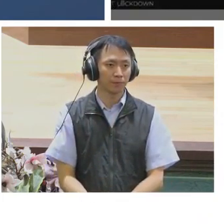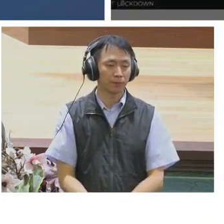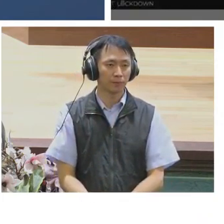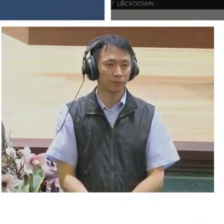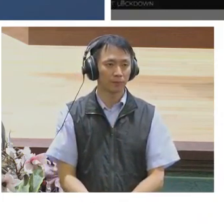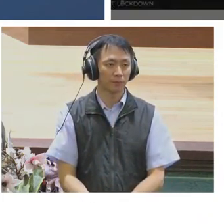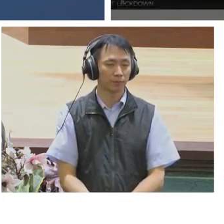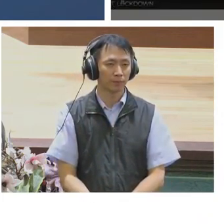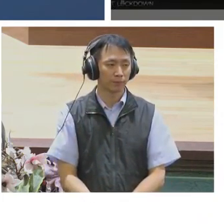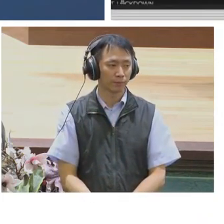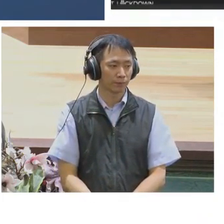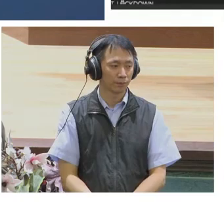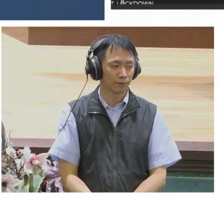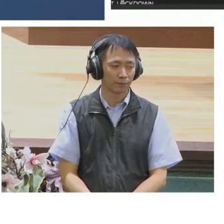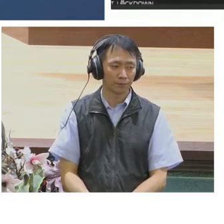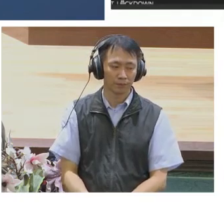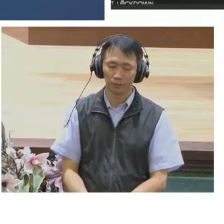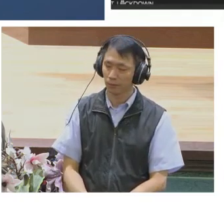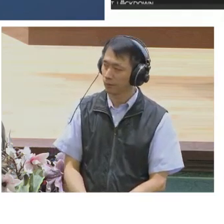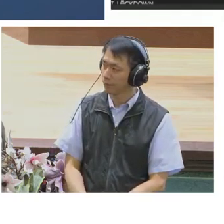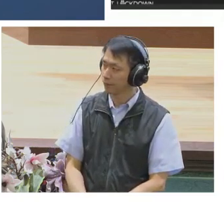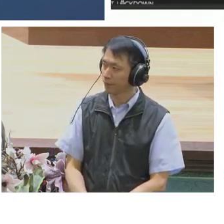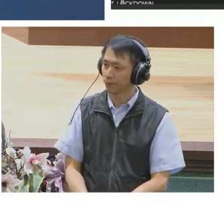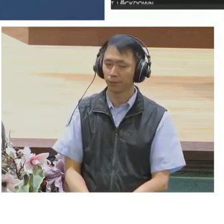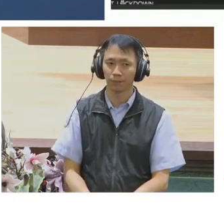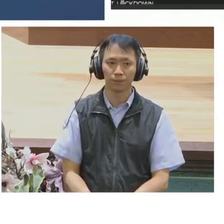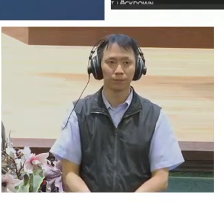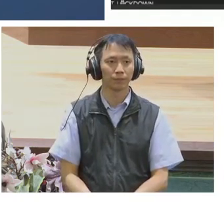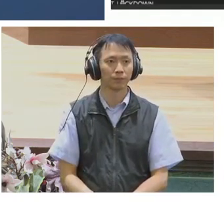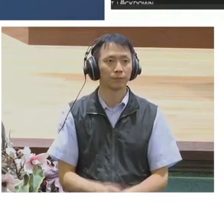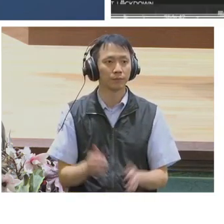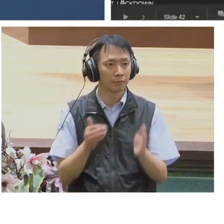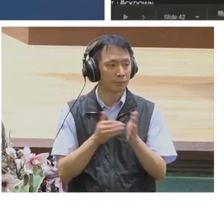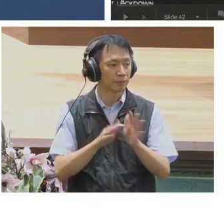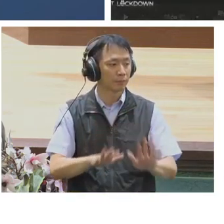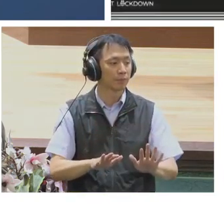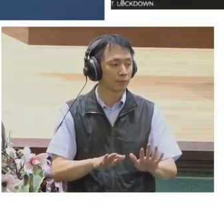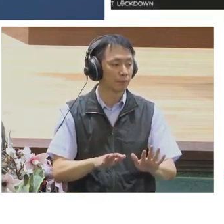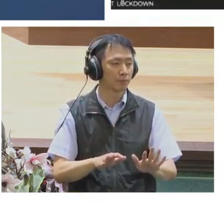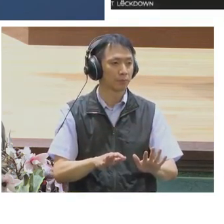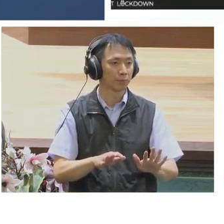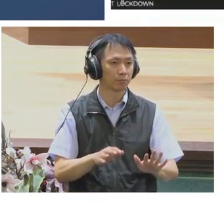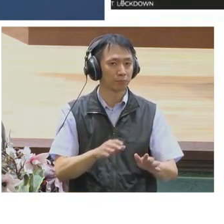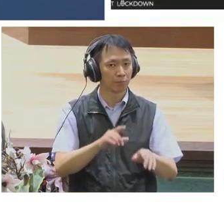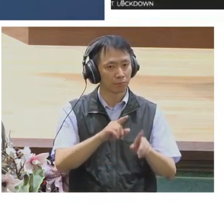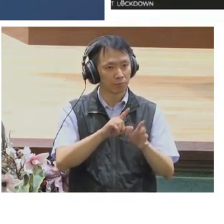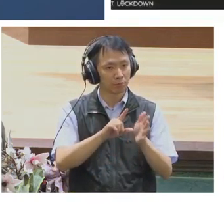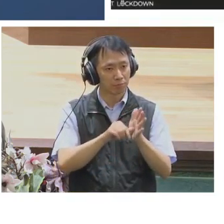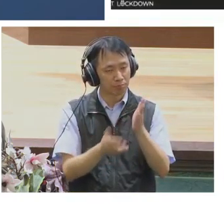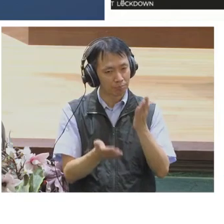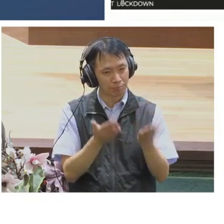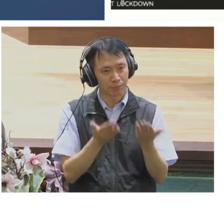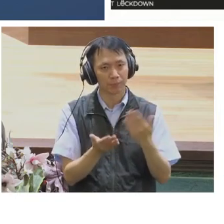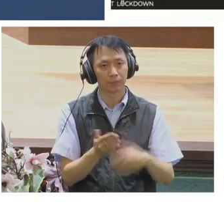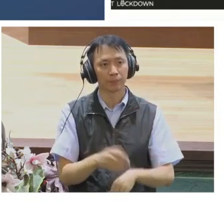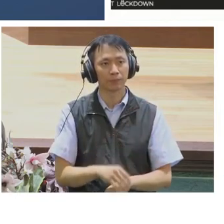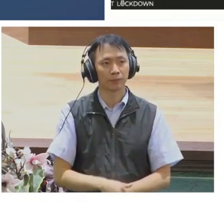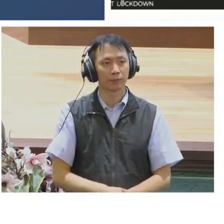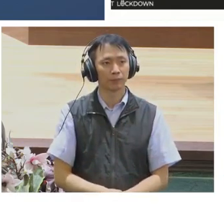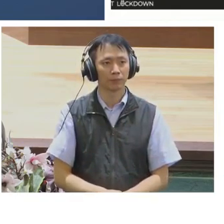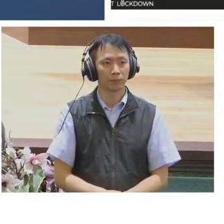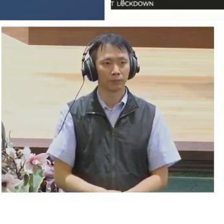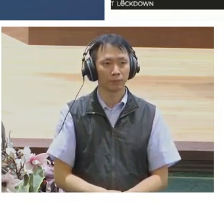Perfect. So with that, we start to end the session. And we really want to reach out